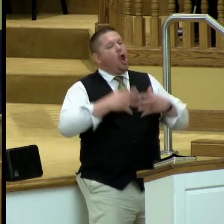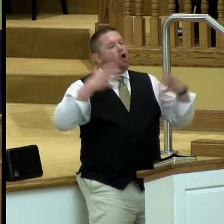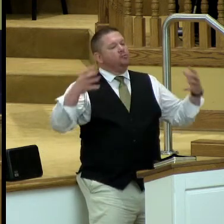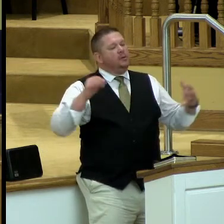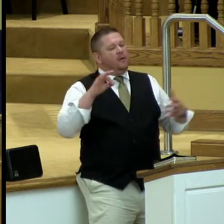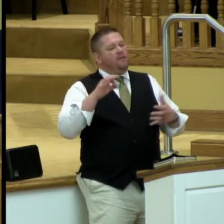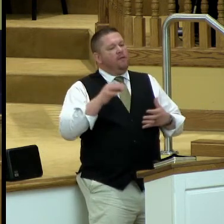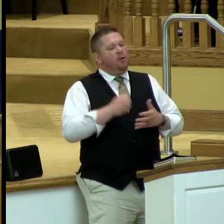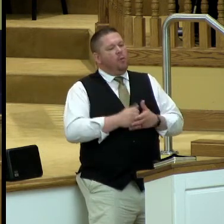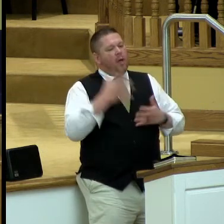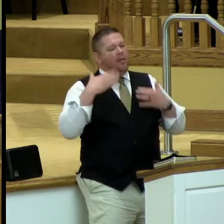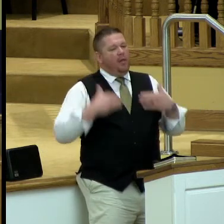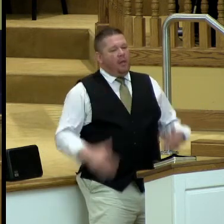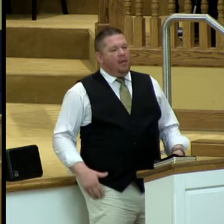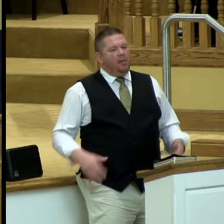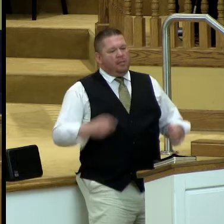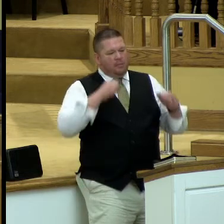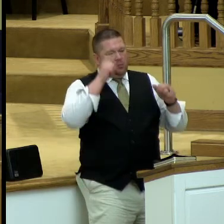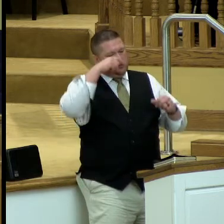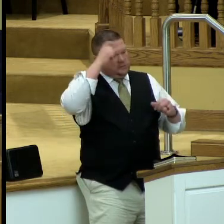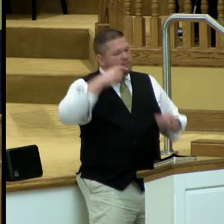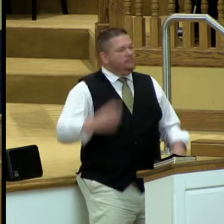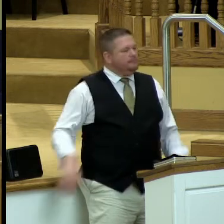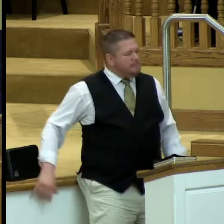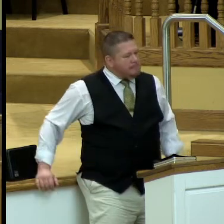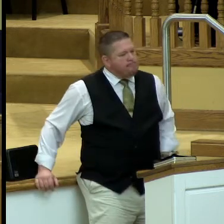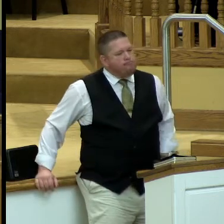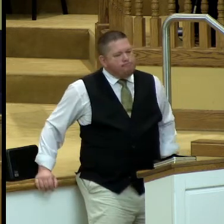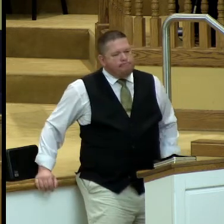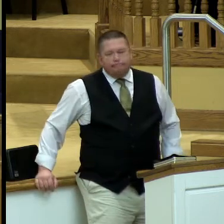enlargement of wealth, health, and wisdom.